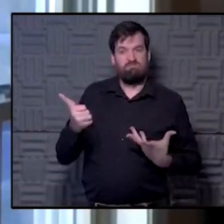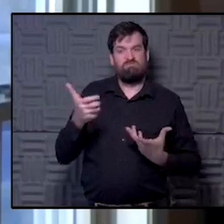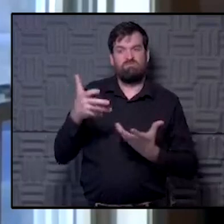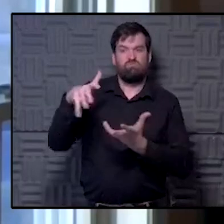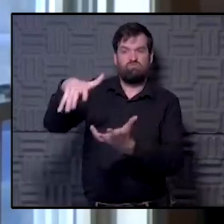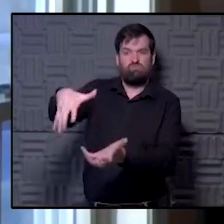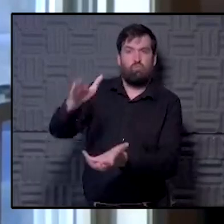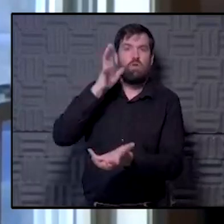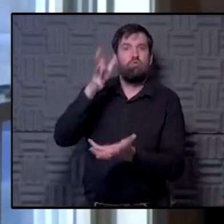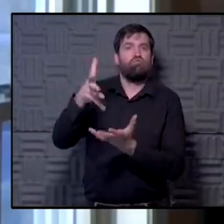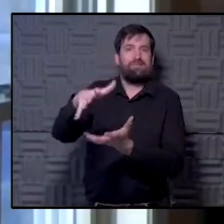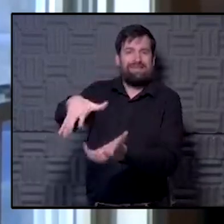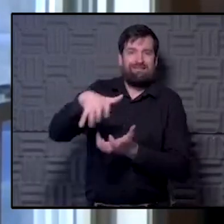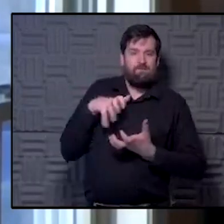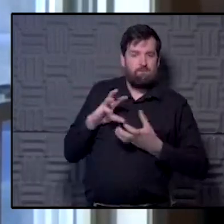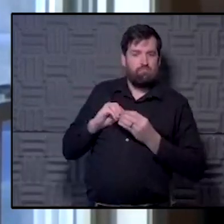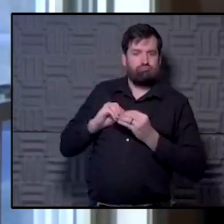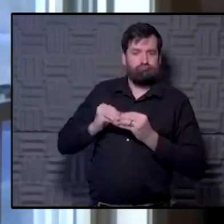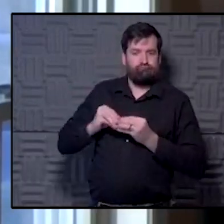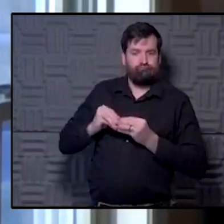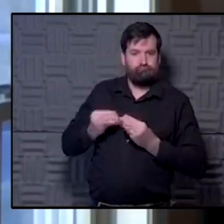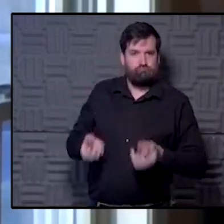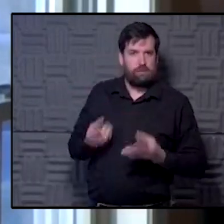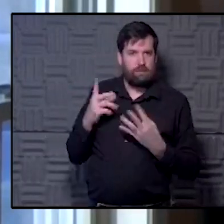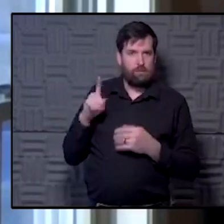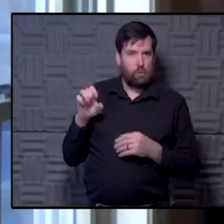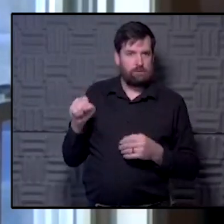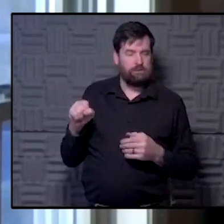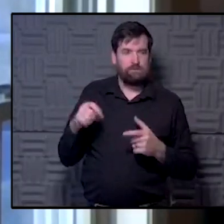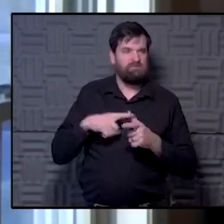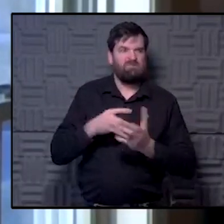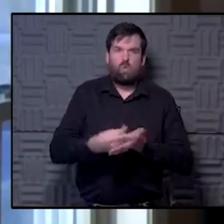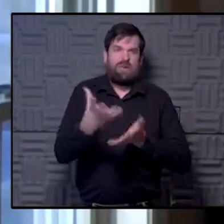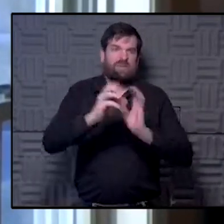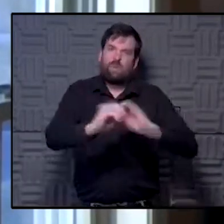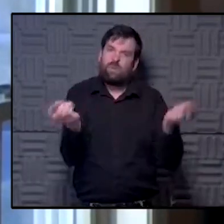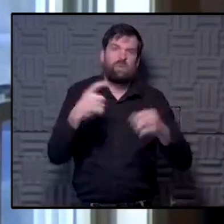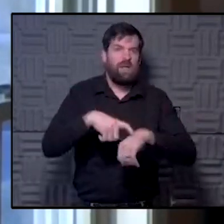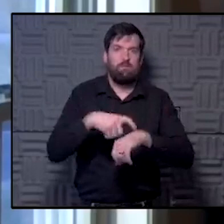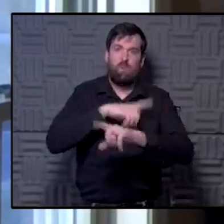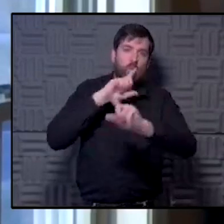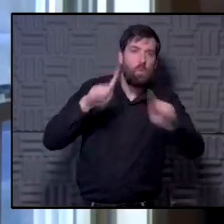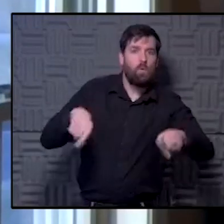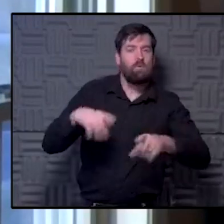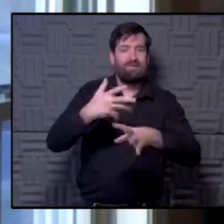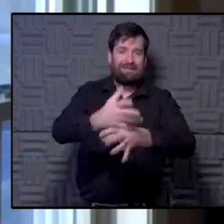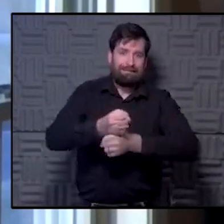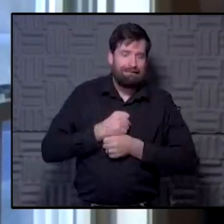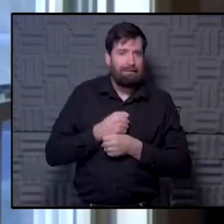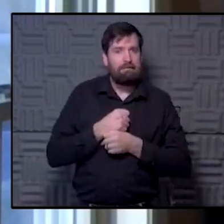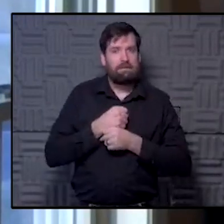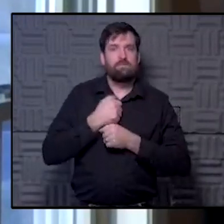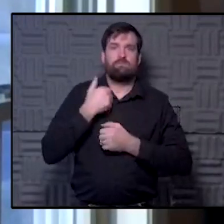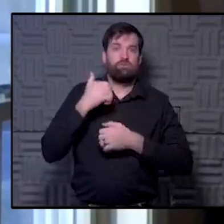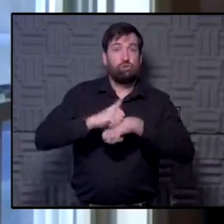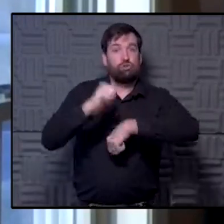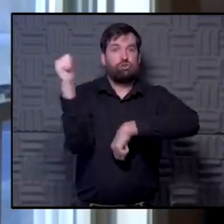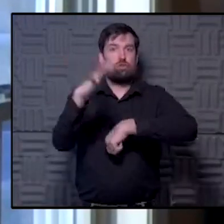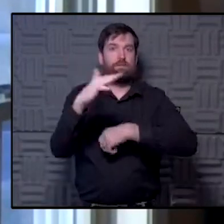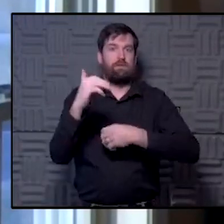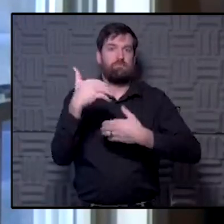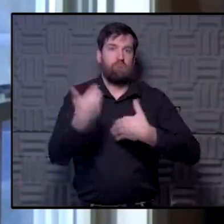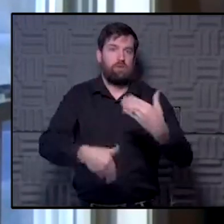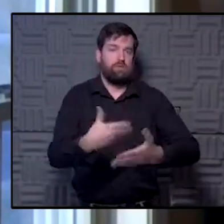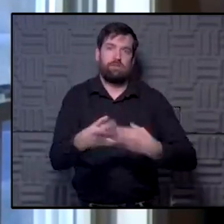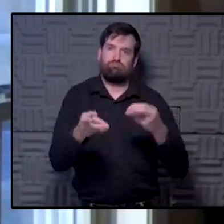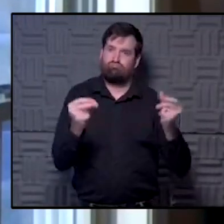of doses, and they waste no time. They order them and they get that shipping process that you mentioned started.